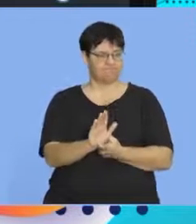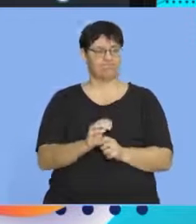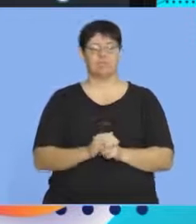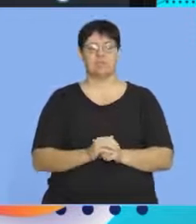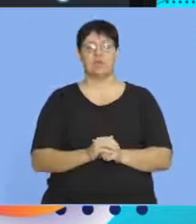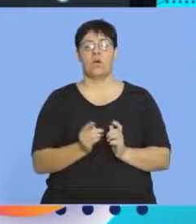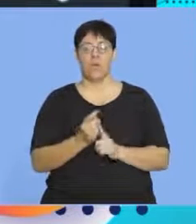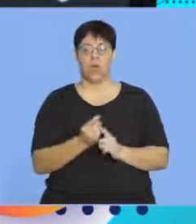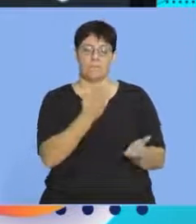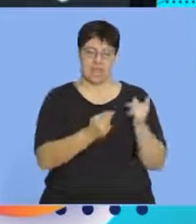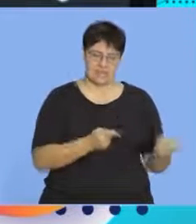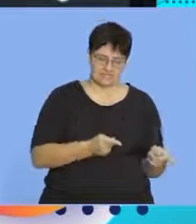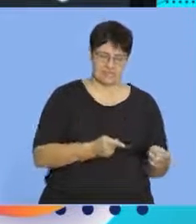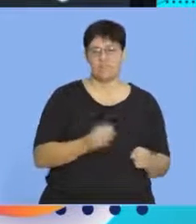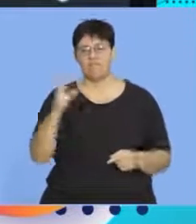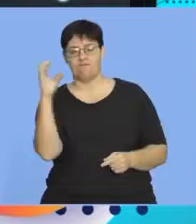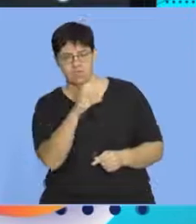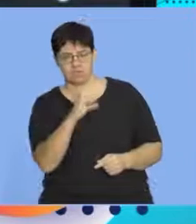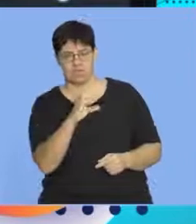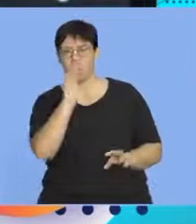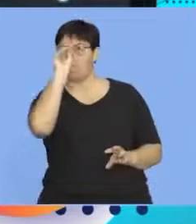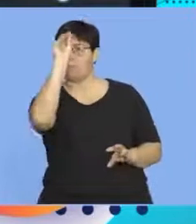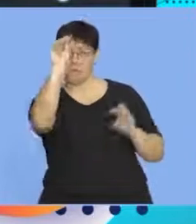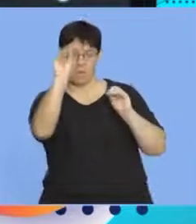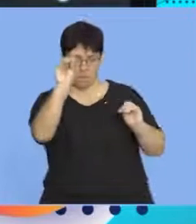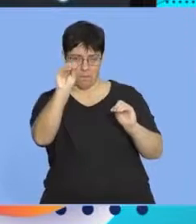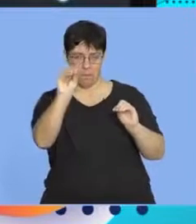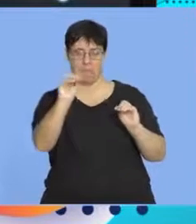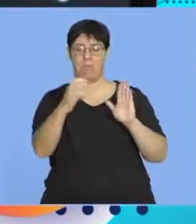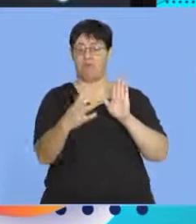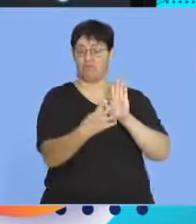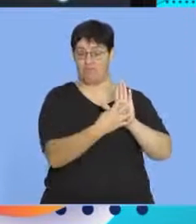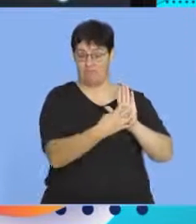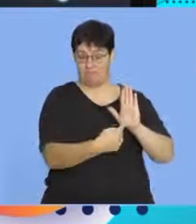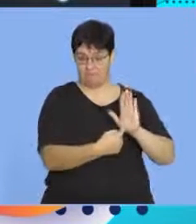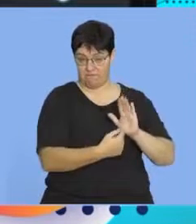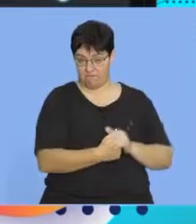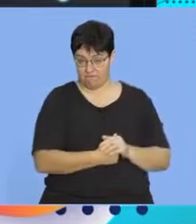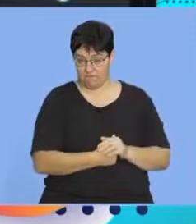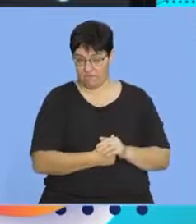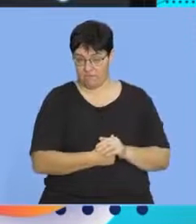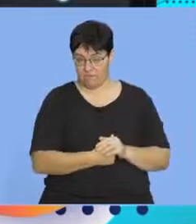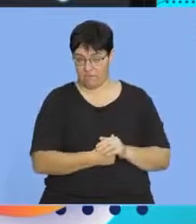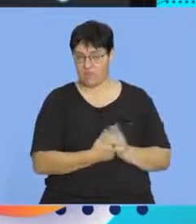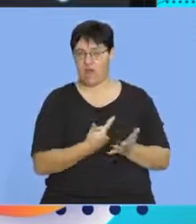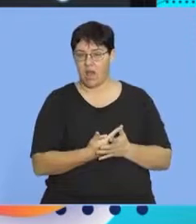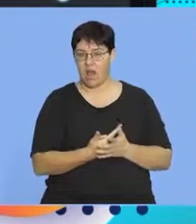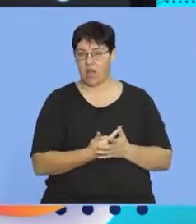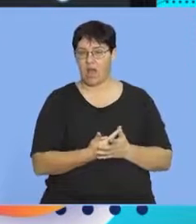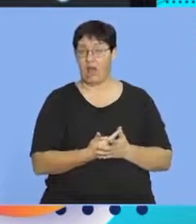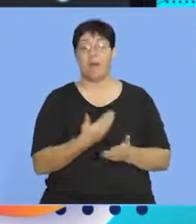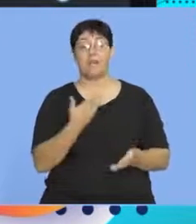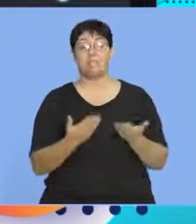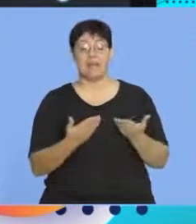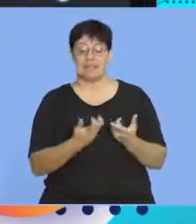we take the mass and we take the force and then we plot it onto a graph. The important thing is we don't plot the